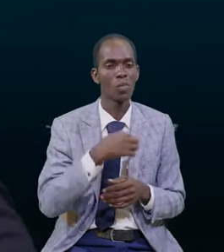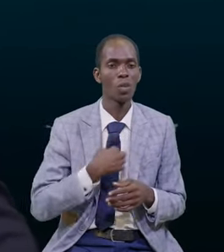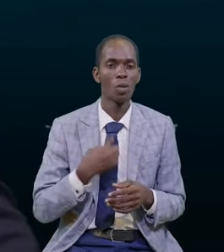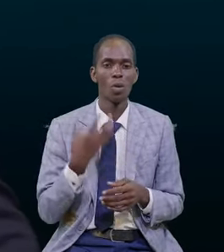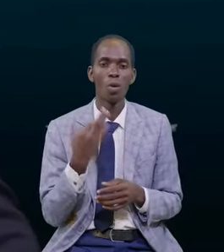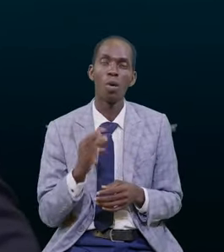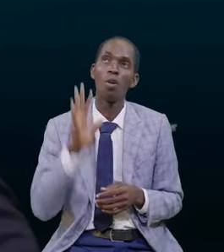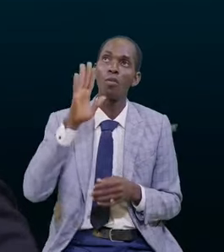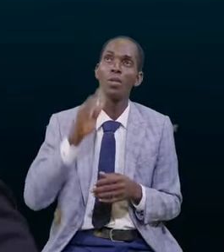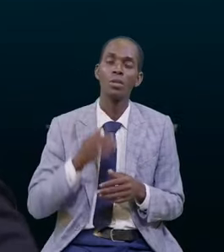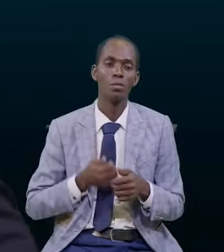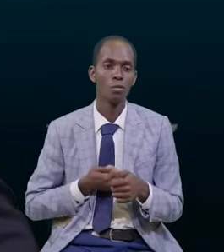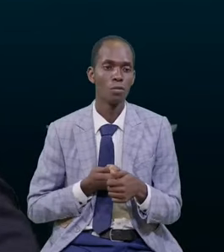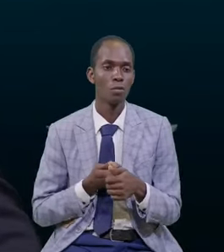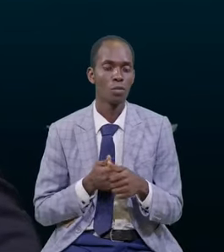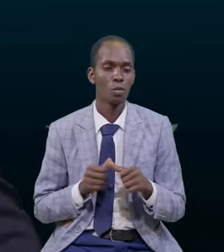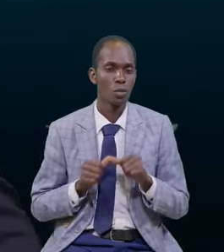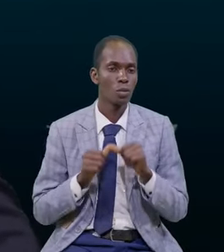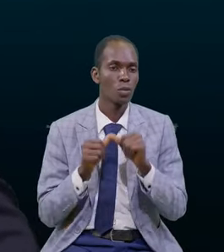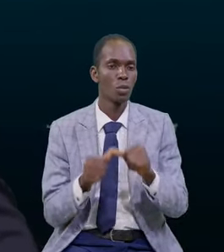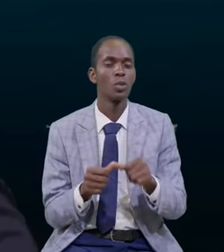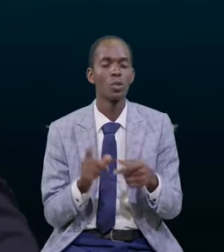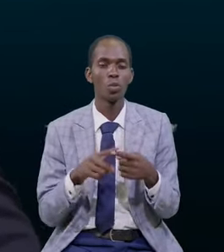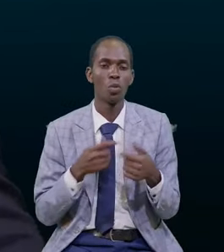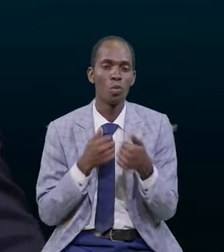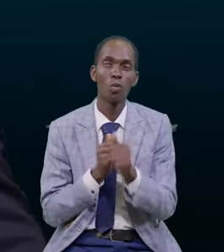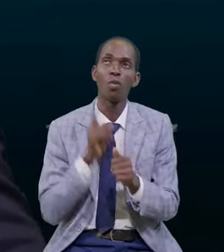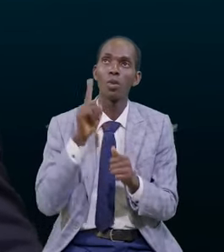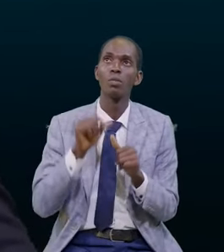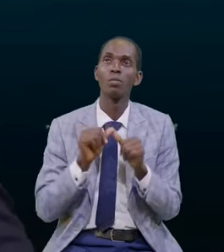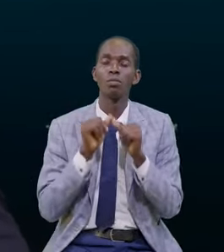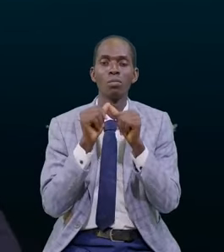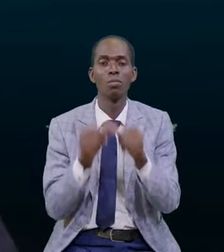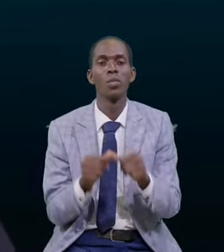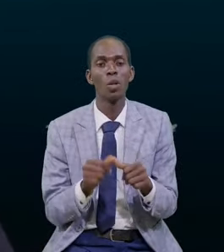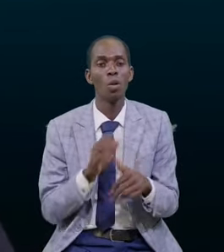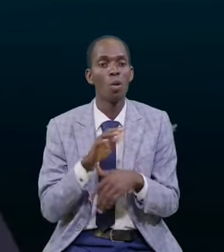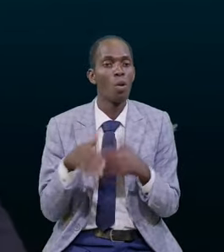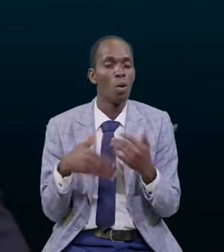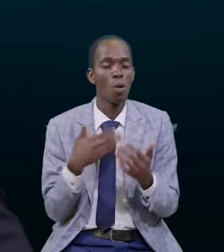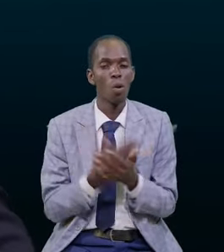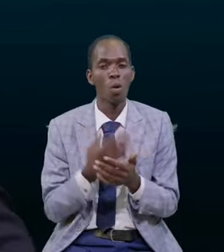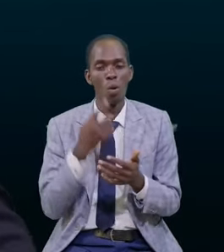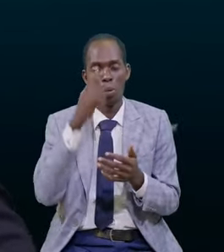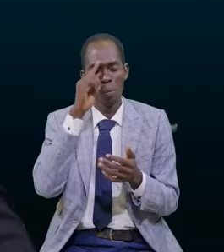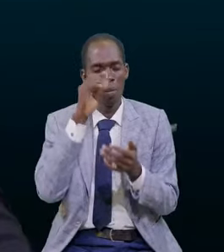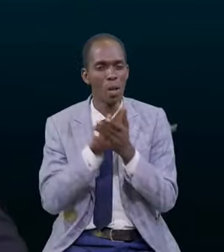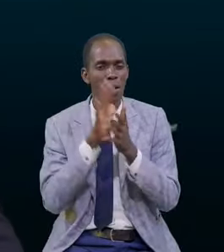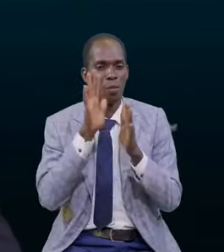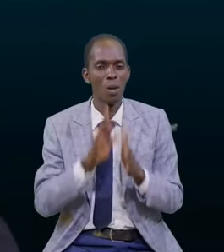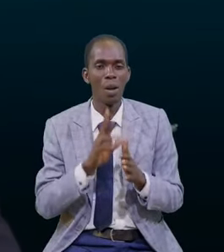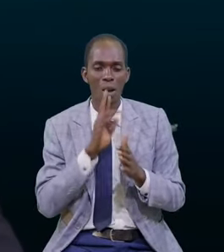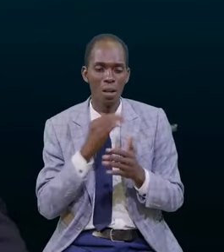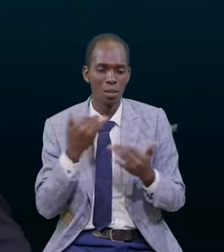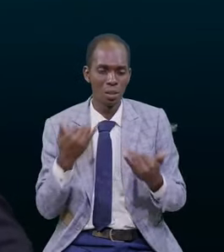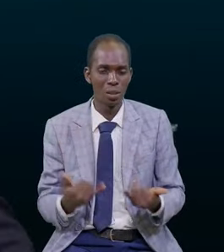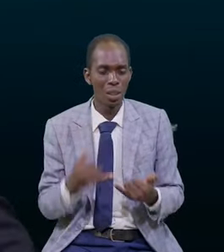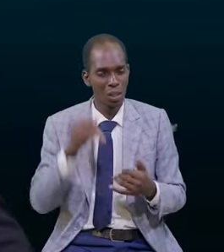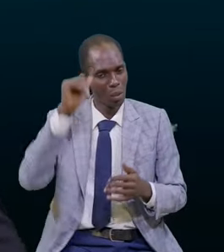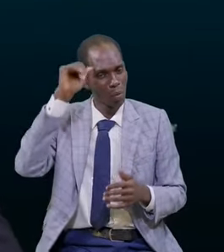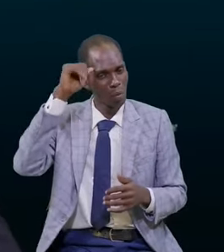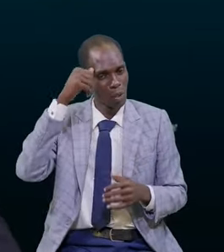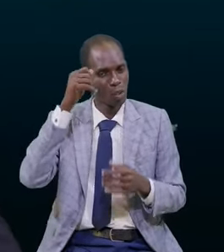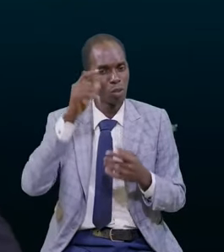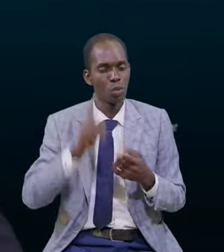him consistently all believers are here reminded of the need to remain steadfast to God to the